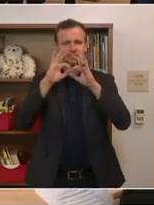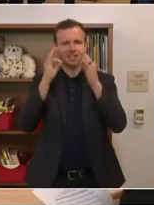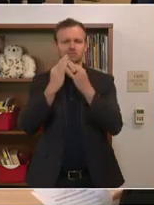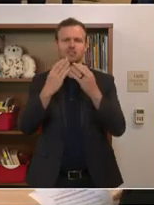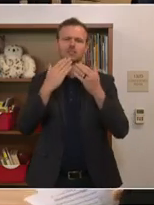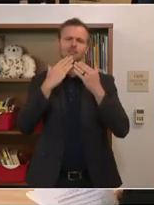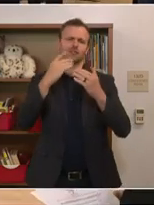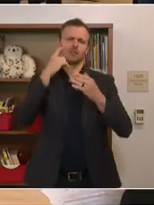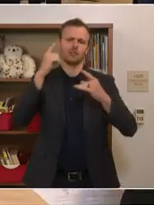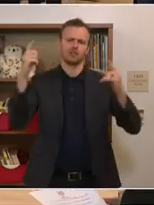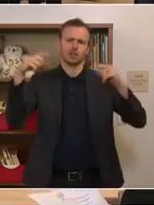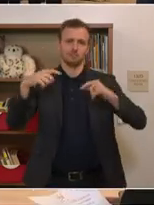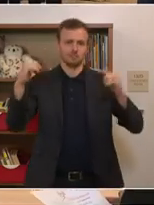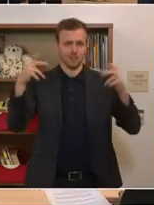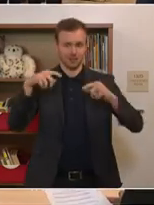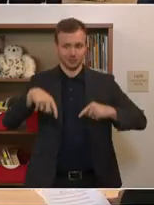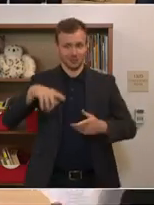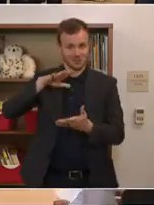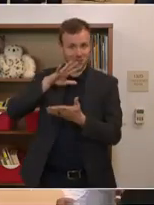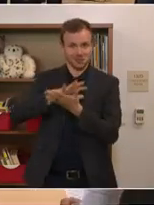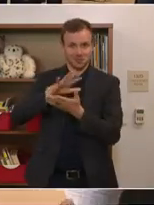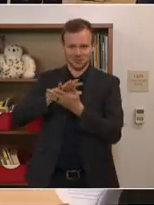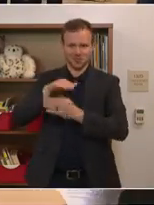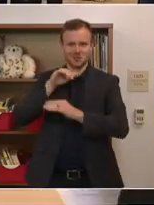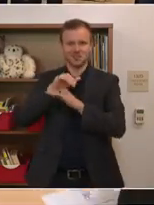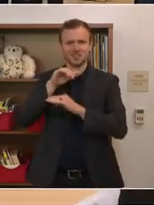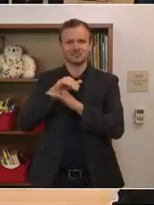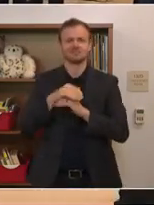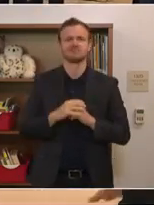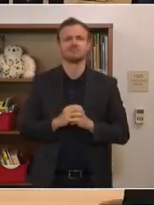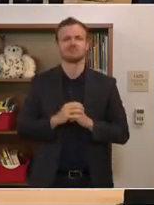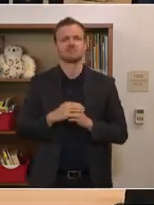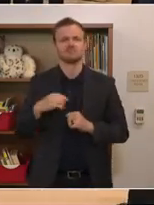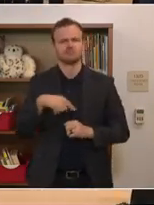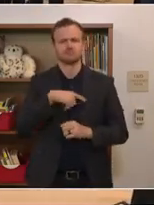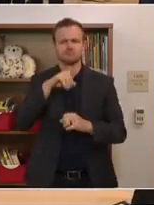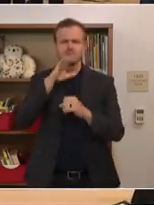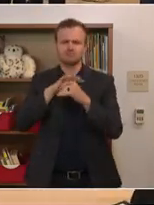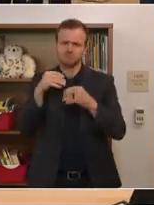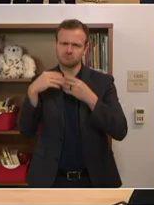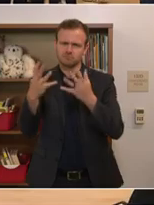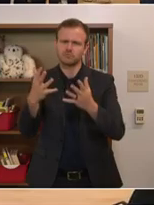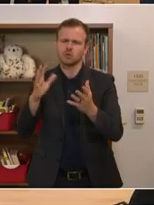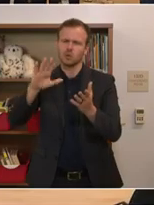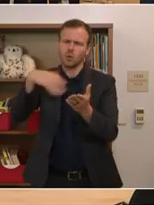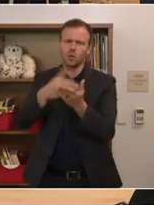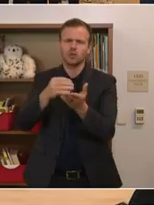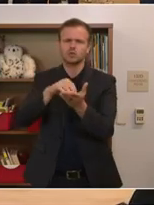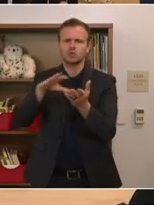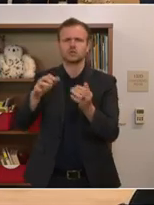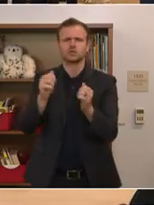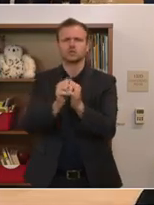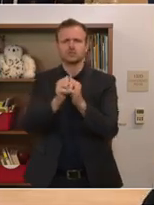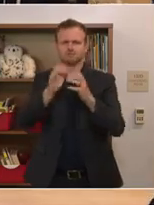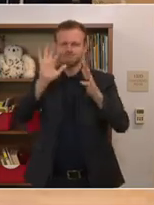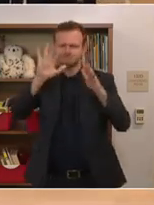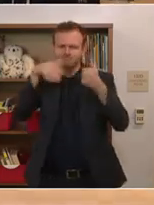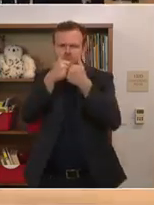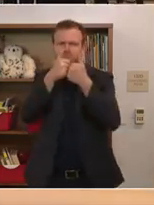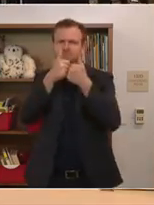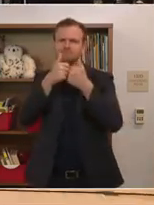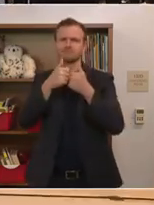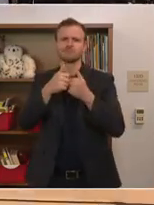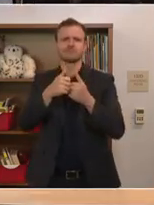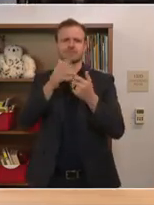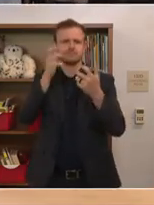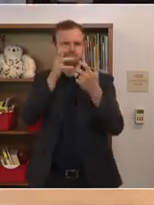at Whitlock, where we are committed to providing all children with rigorous, differentiated instruction that